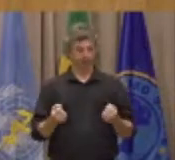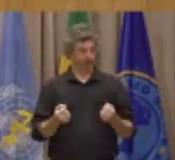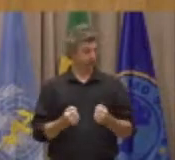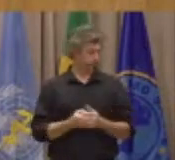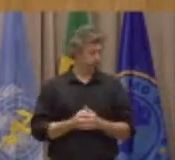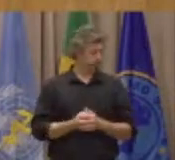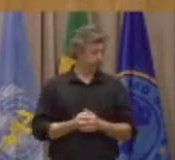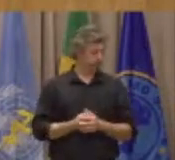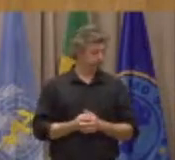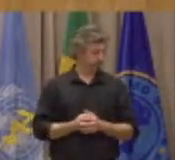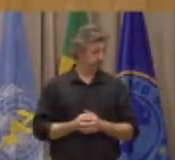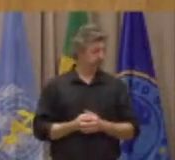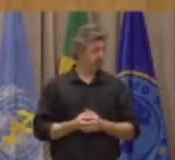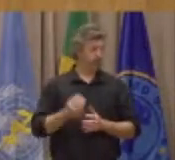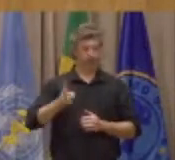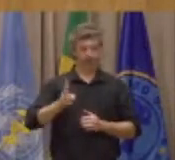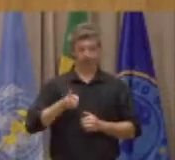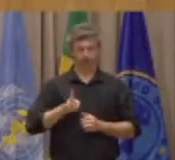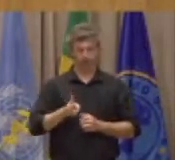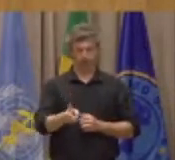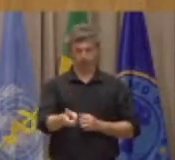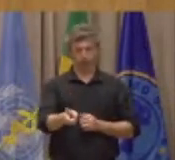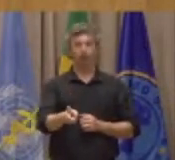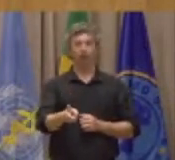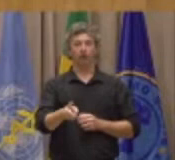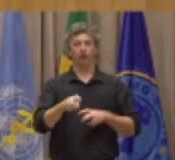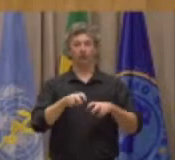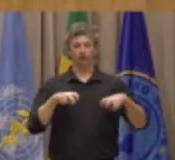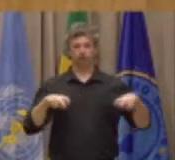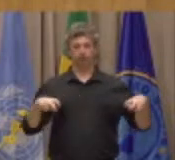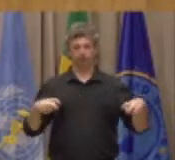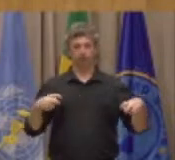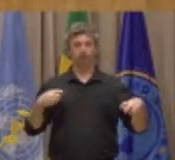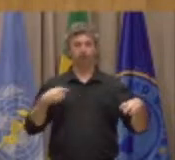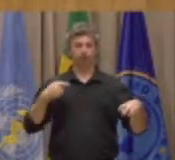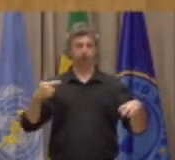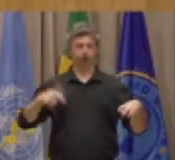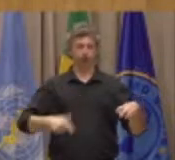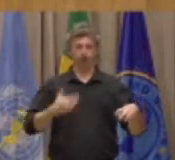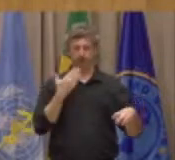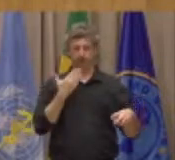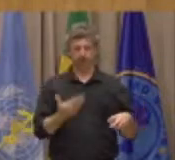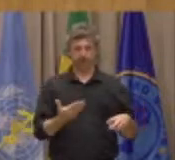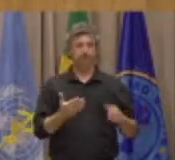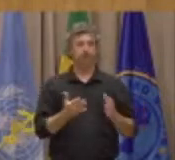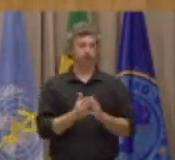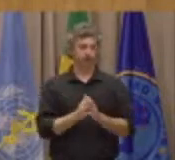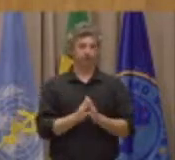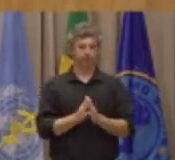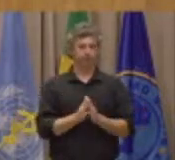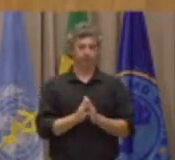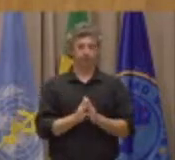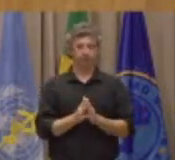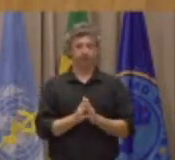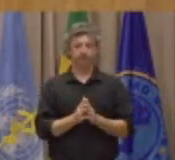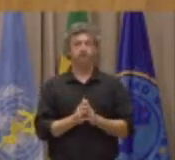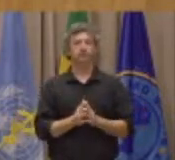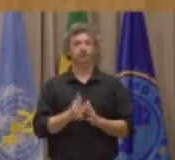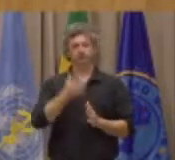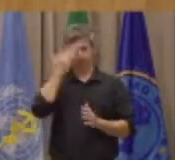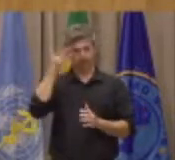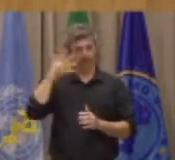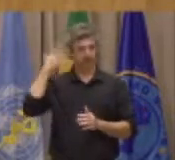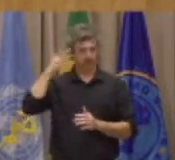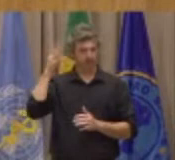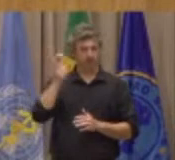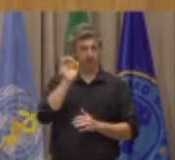We are going to continue our table. Again, I'm going to ask you